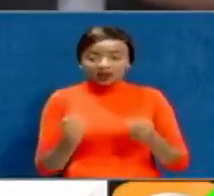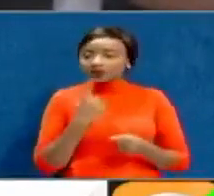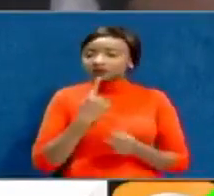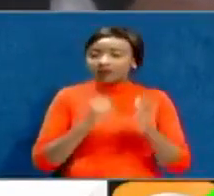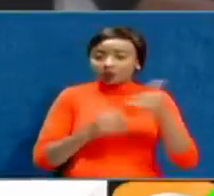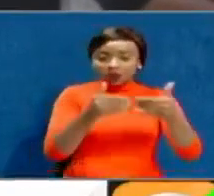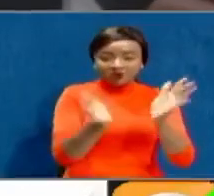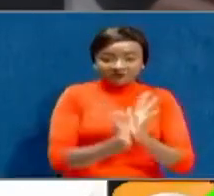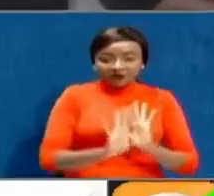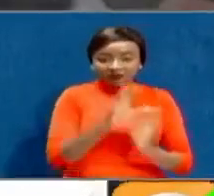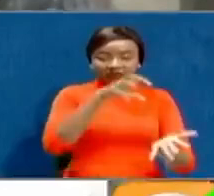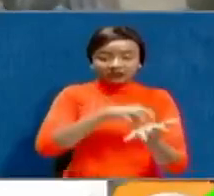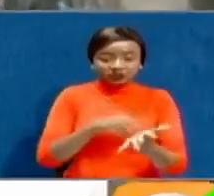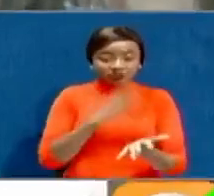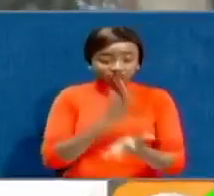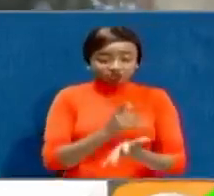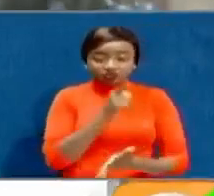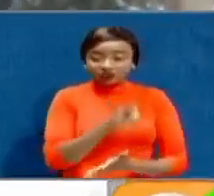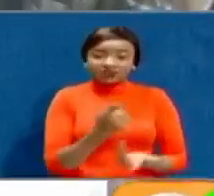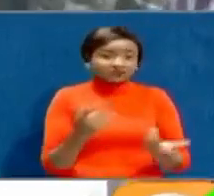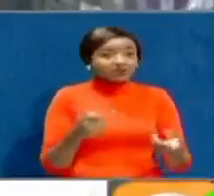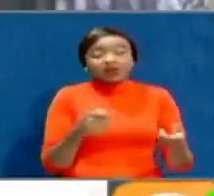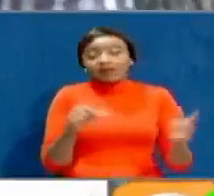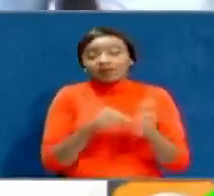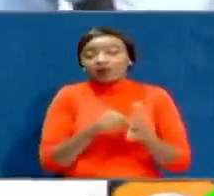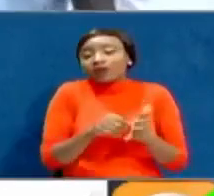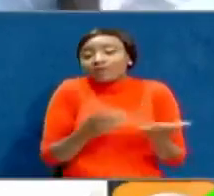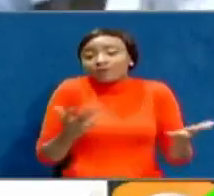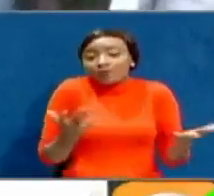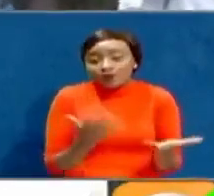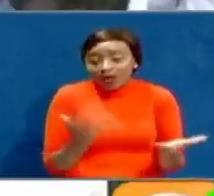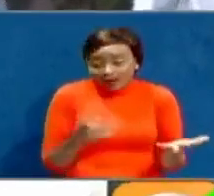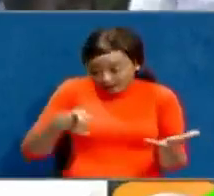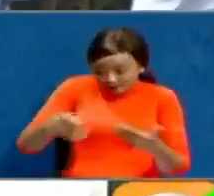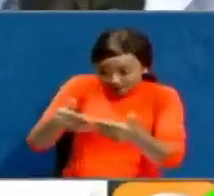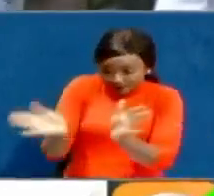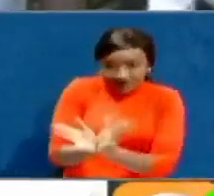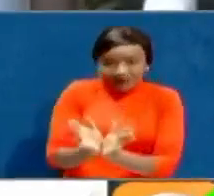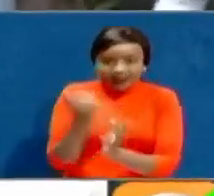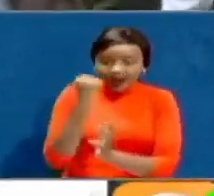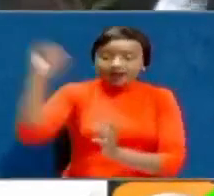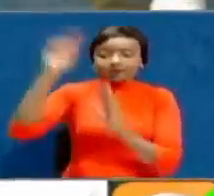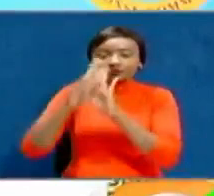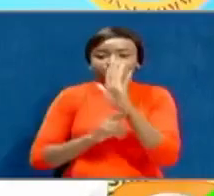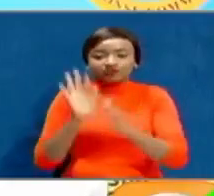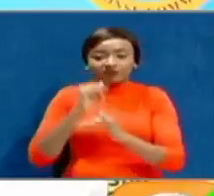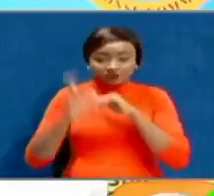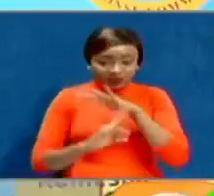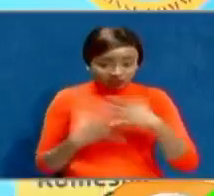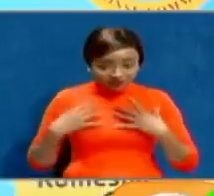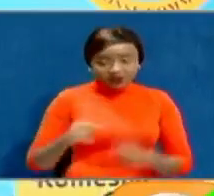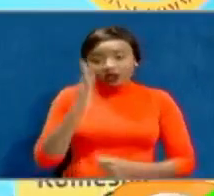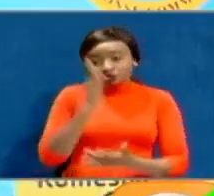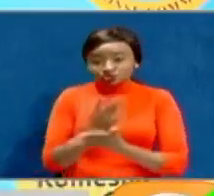the family's situation is the end result of violating the set rules by the Ministry of Health. My information regarding this